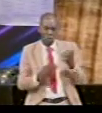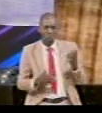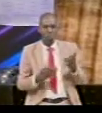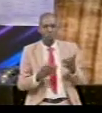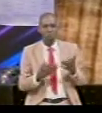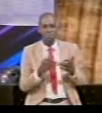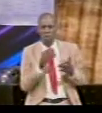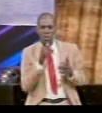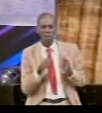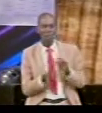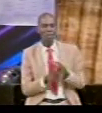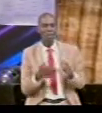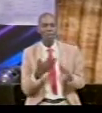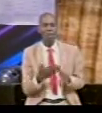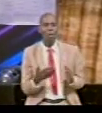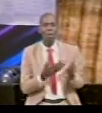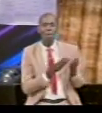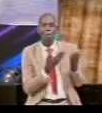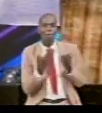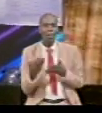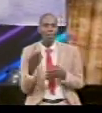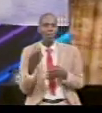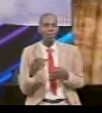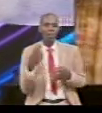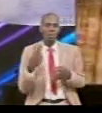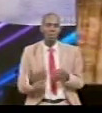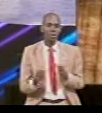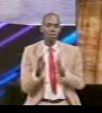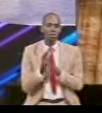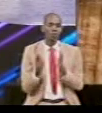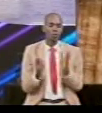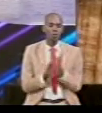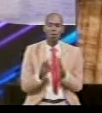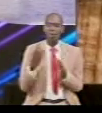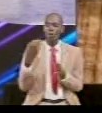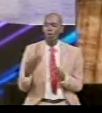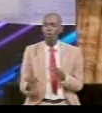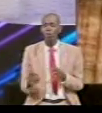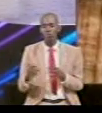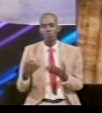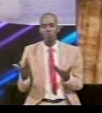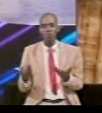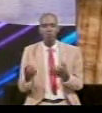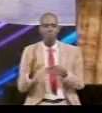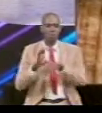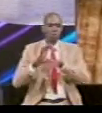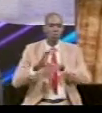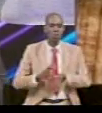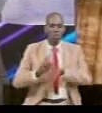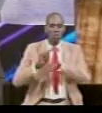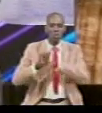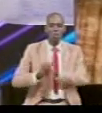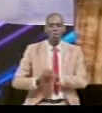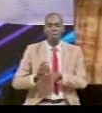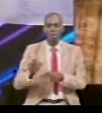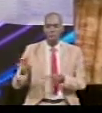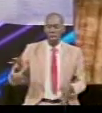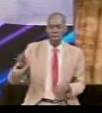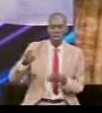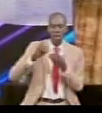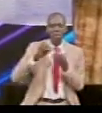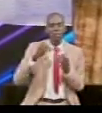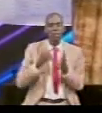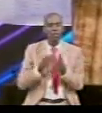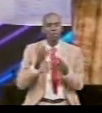something, bringing the rules and regulations of tradition and adding them to the word of God.